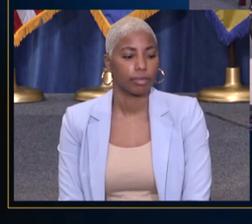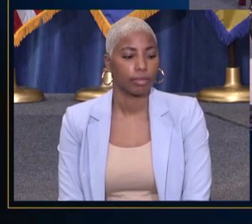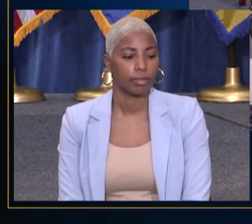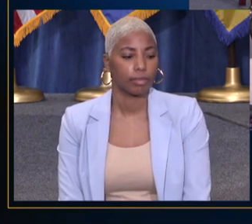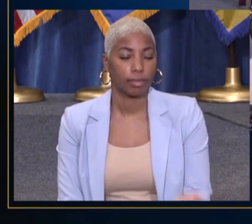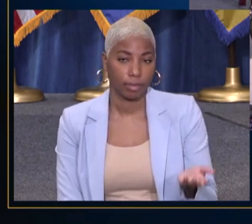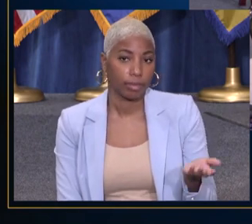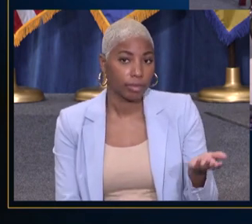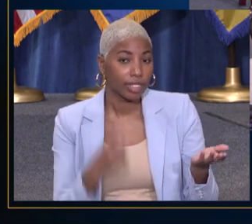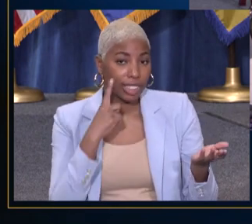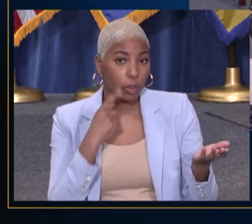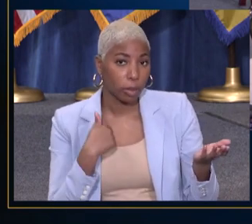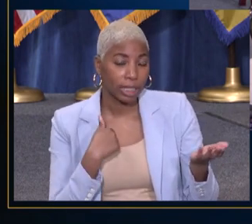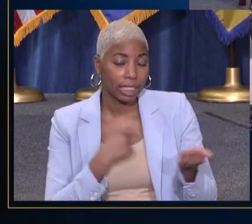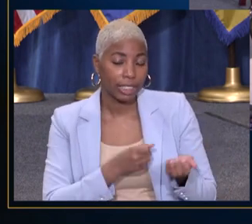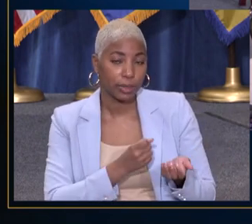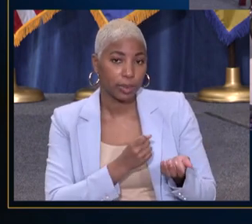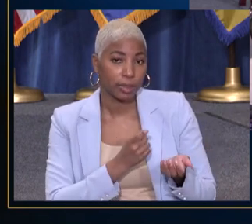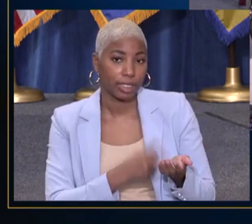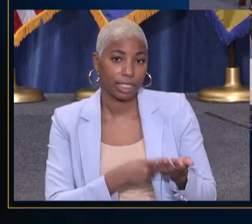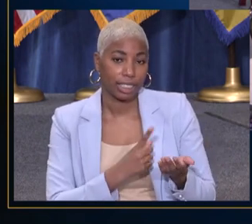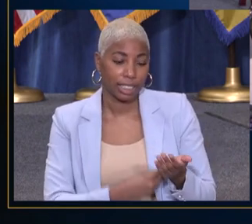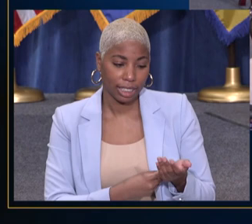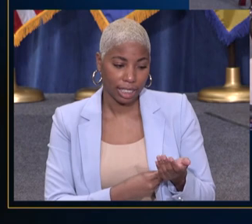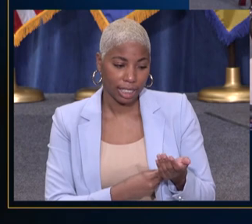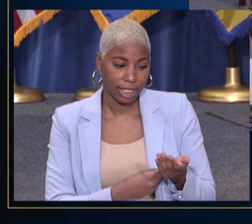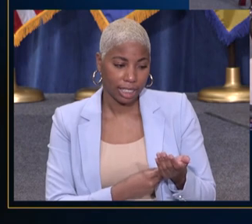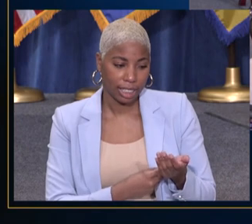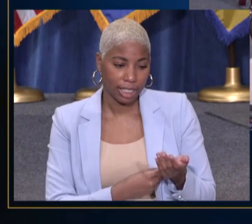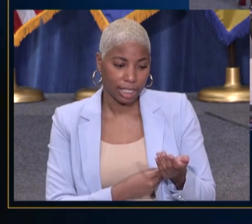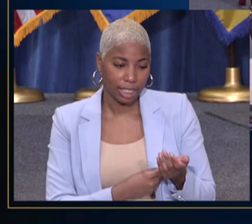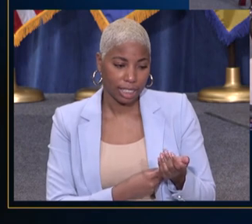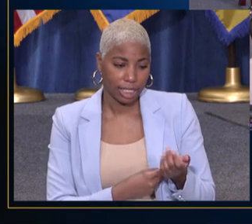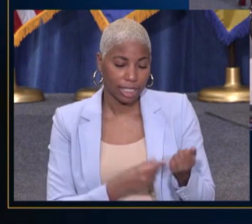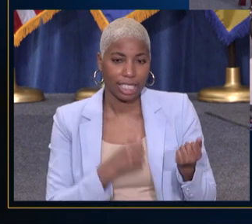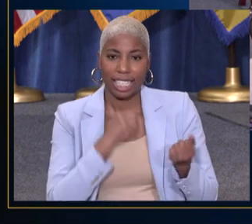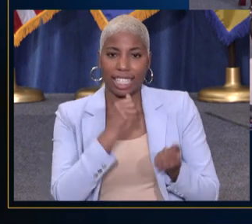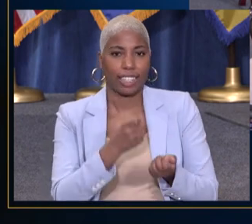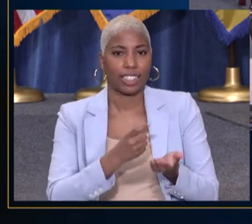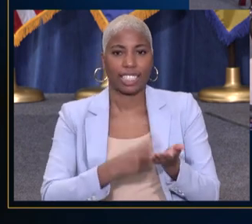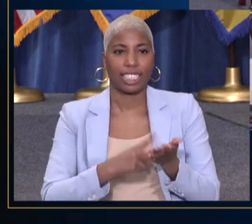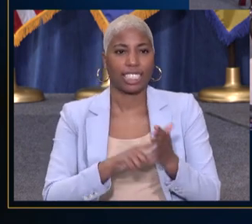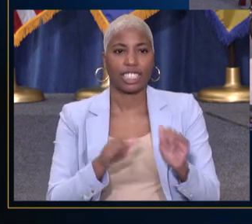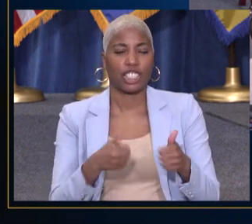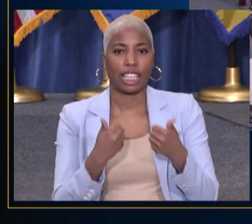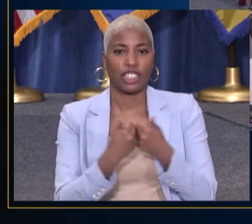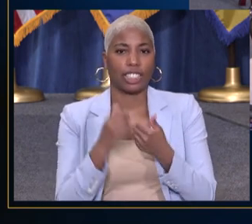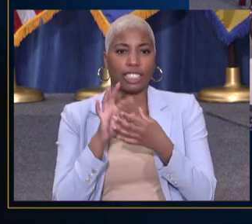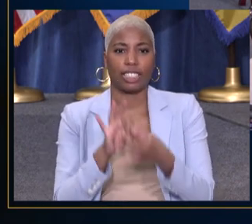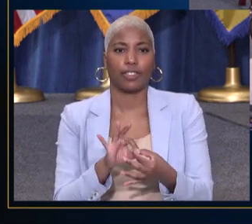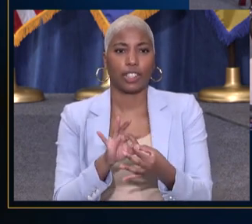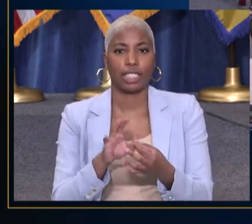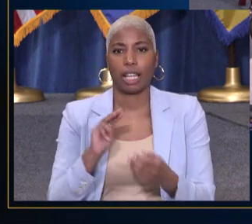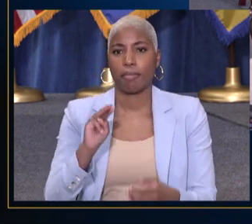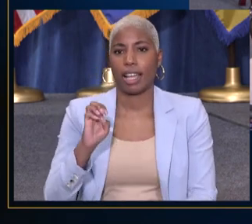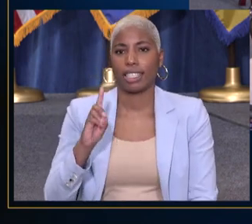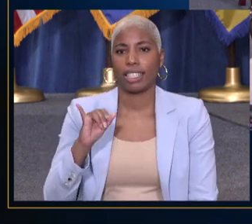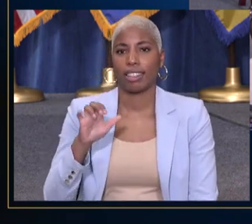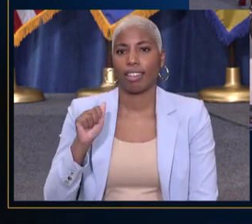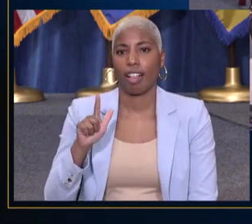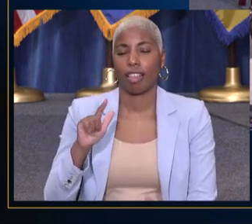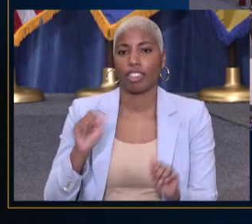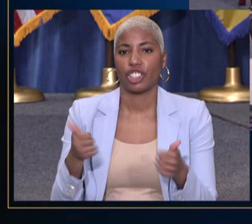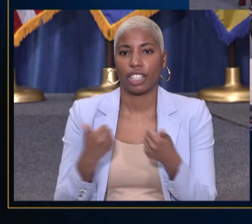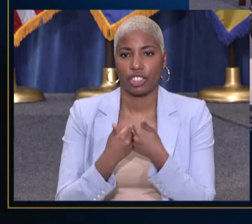for me to discuss, I'm not going to discuss challenges as far as medical